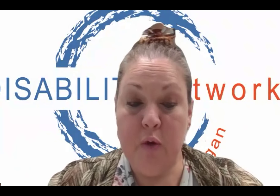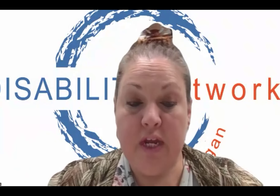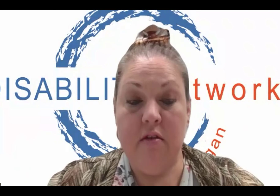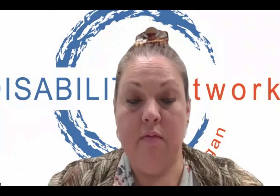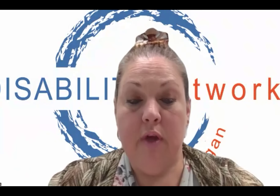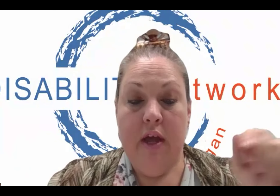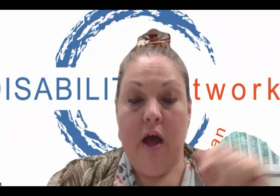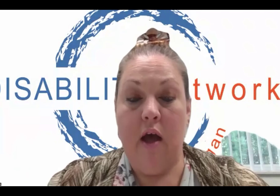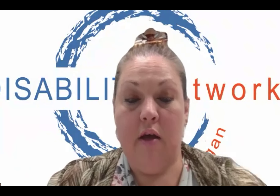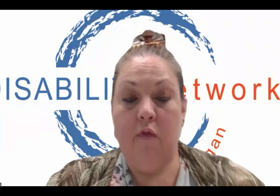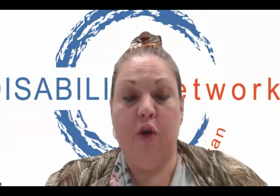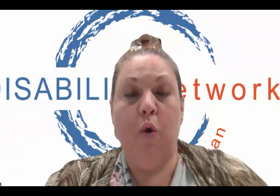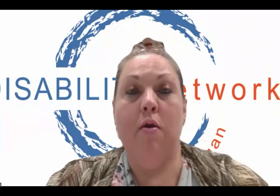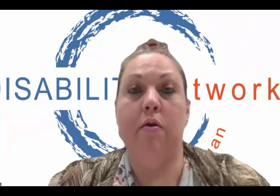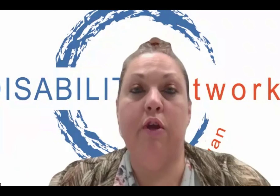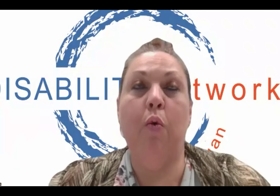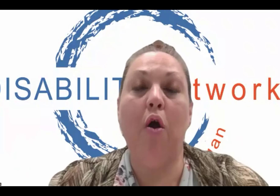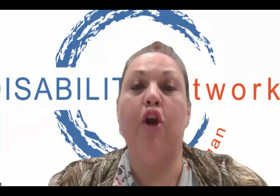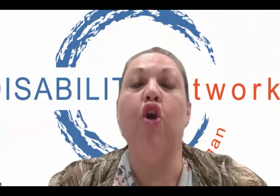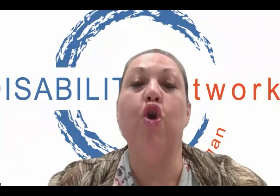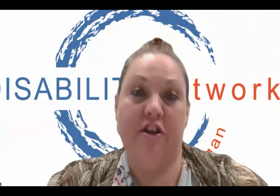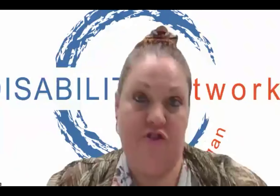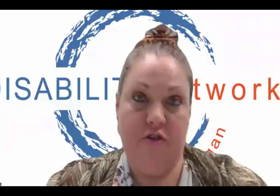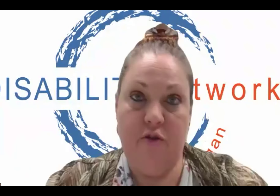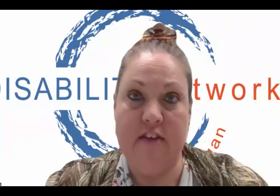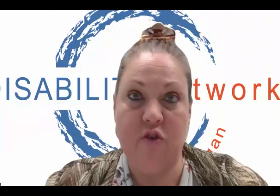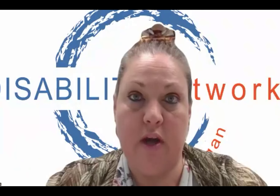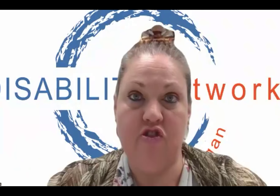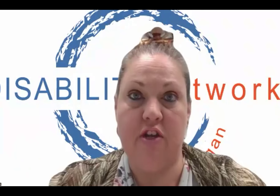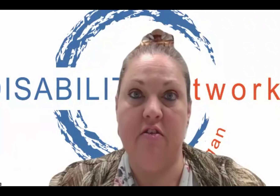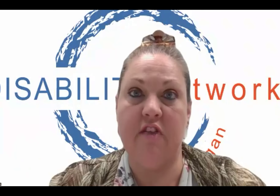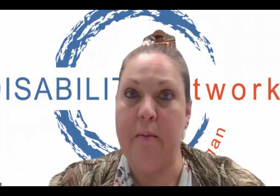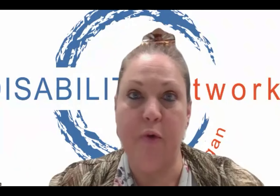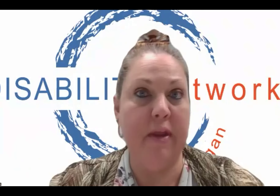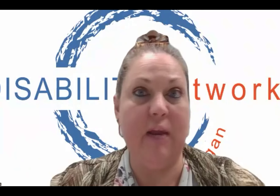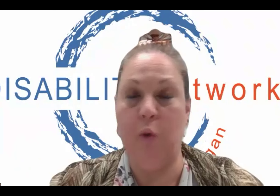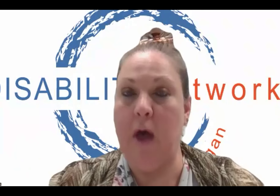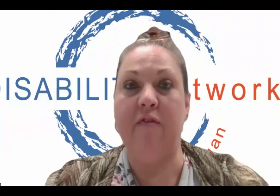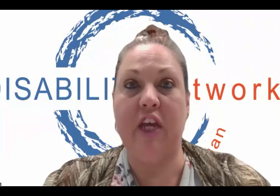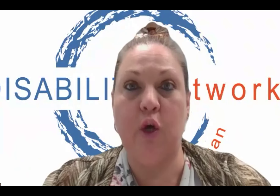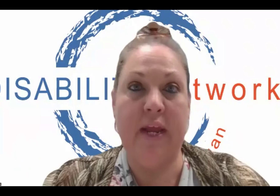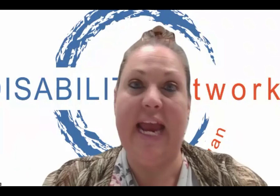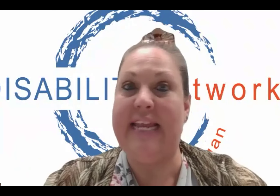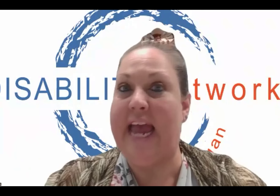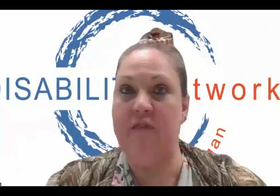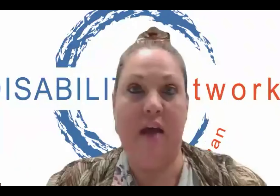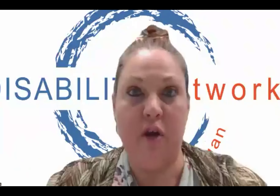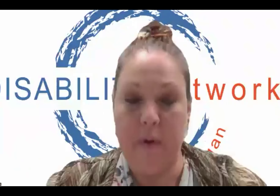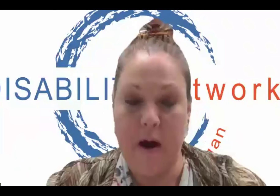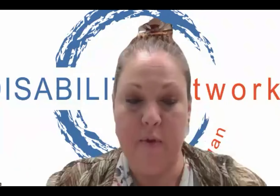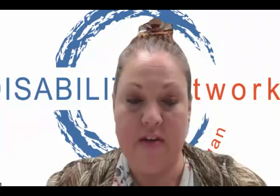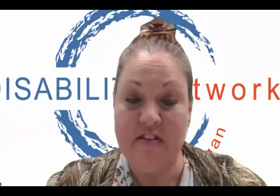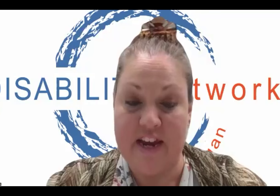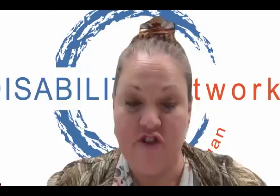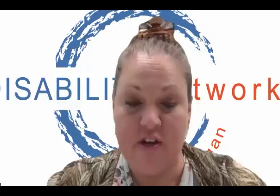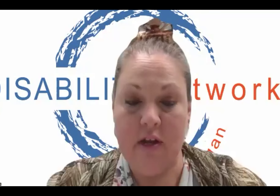everyone is muted, if you are encouraged to ask questions. Time permitting, we'll have a Q&A at the end of